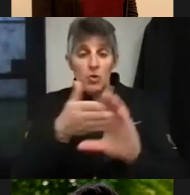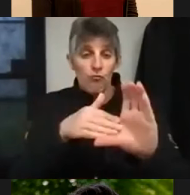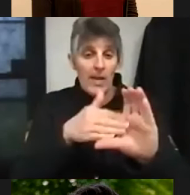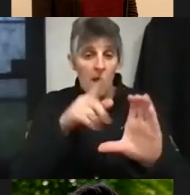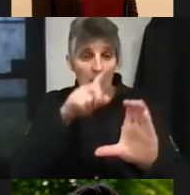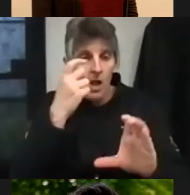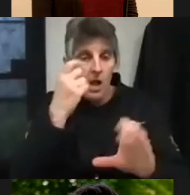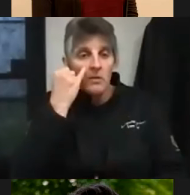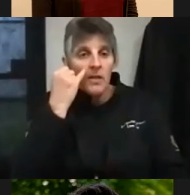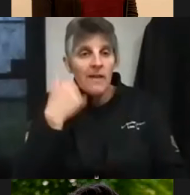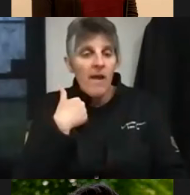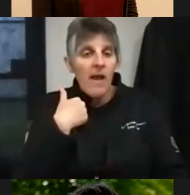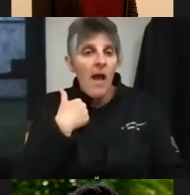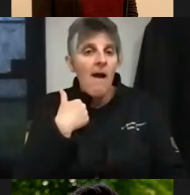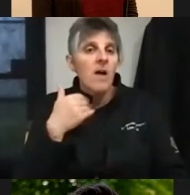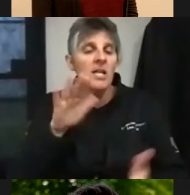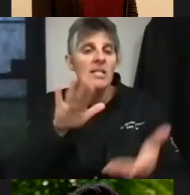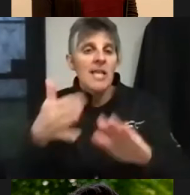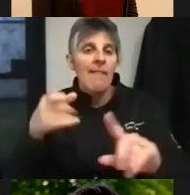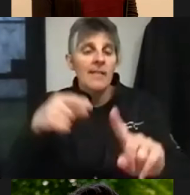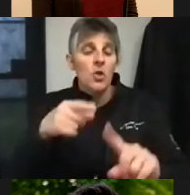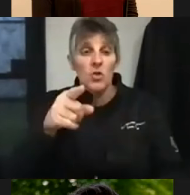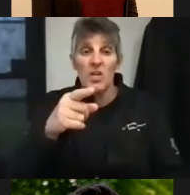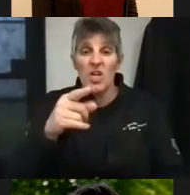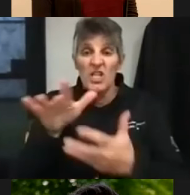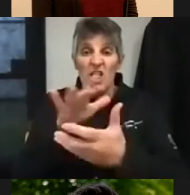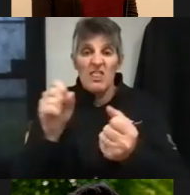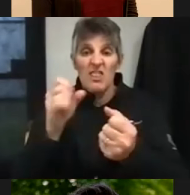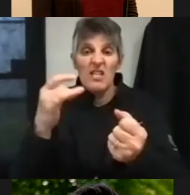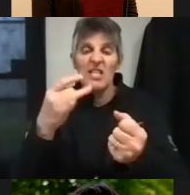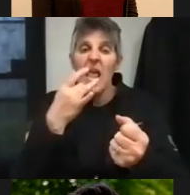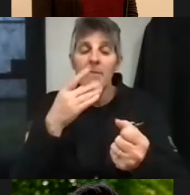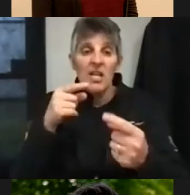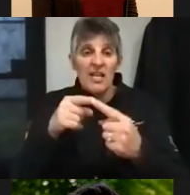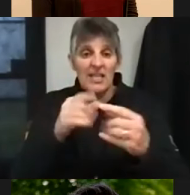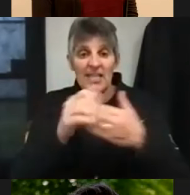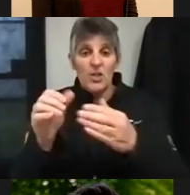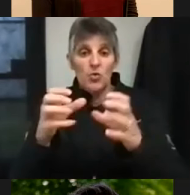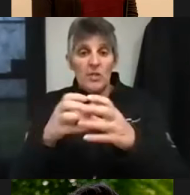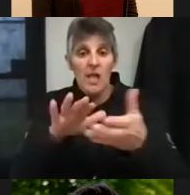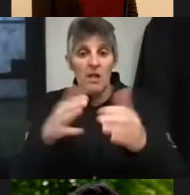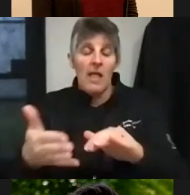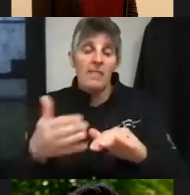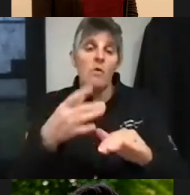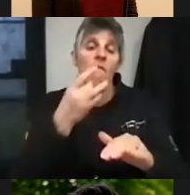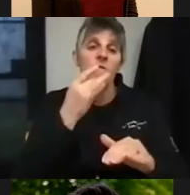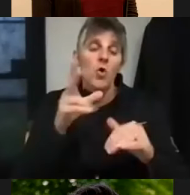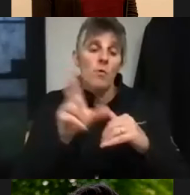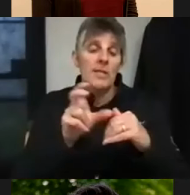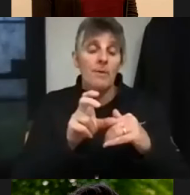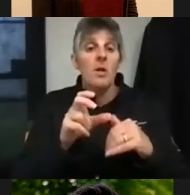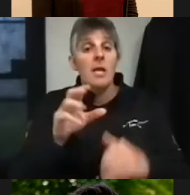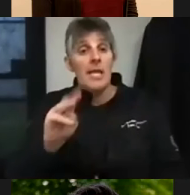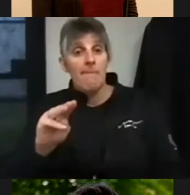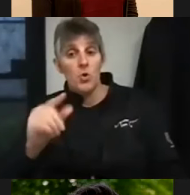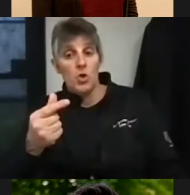is a death signal, so here is light damage, leads to the cell death of photoreceptor cells. And mirror glial cells